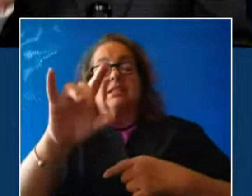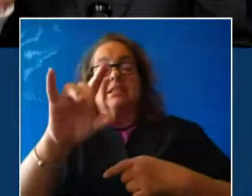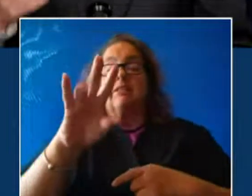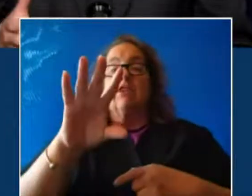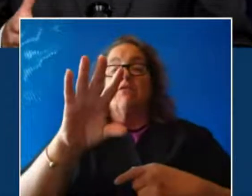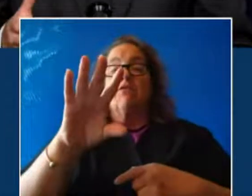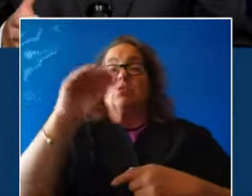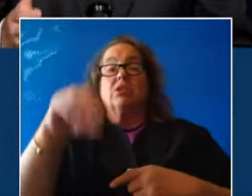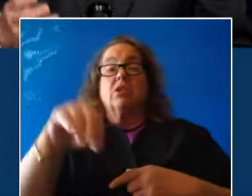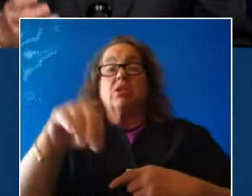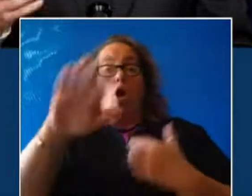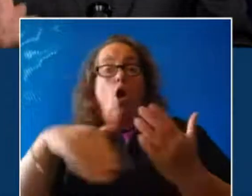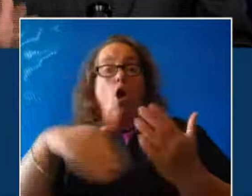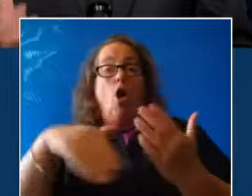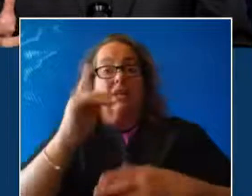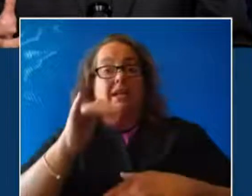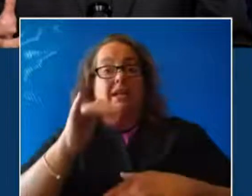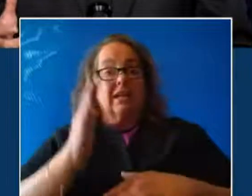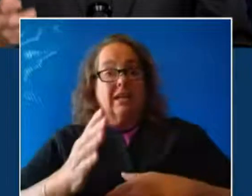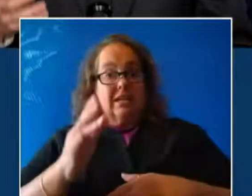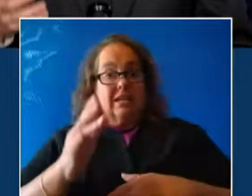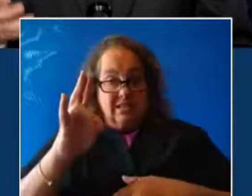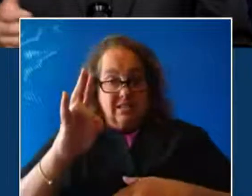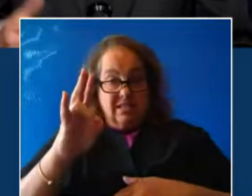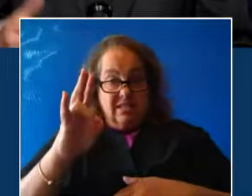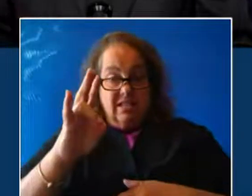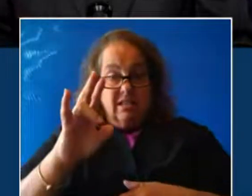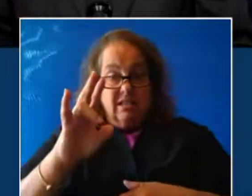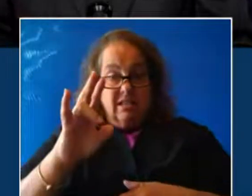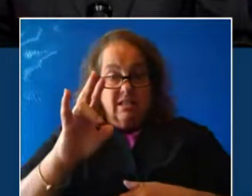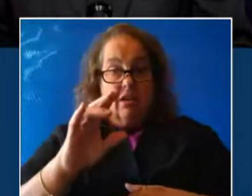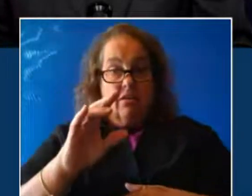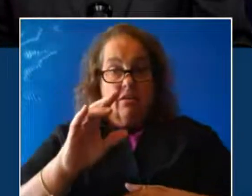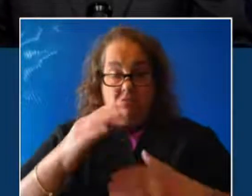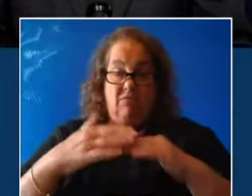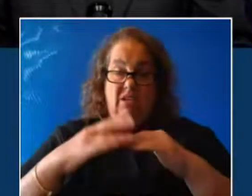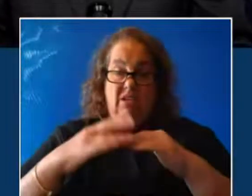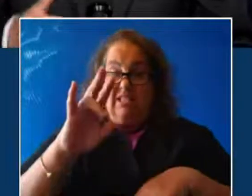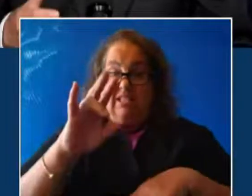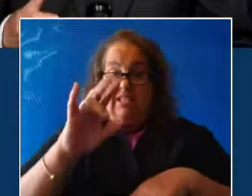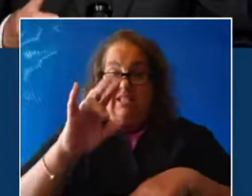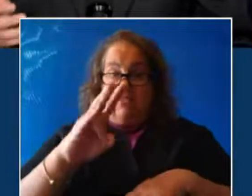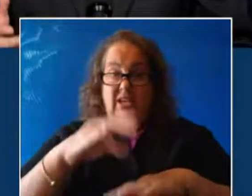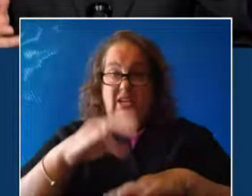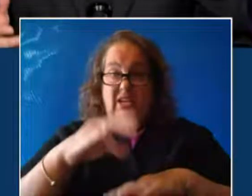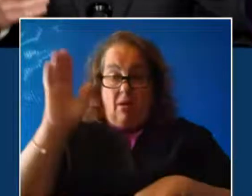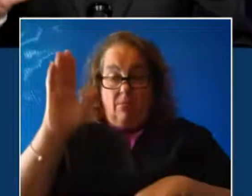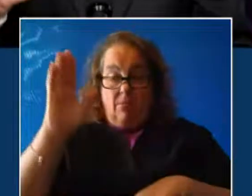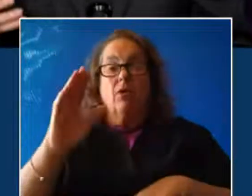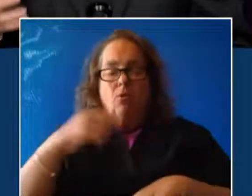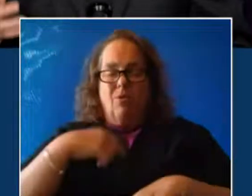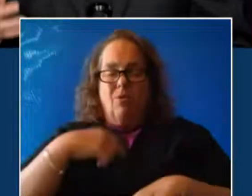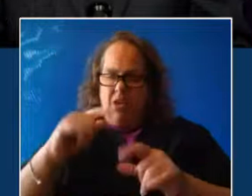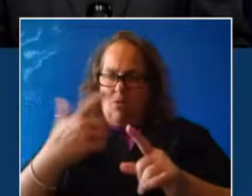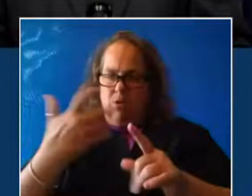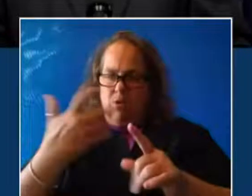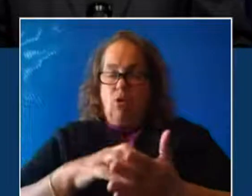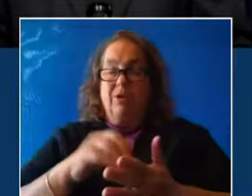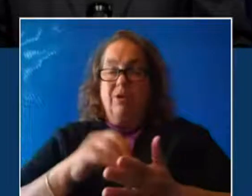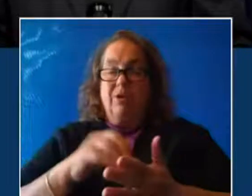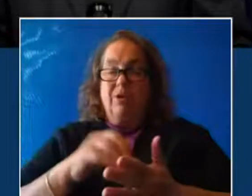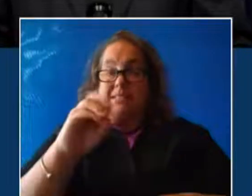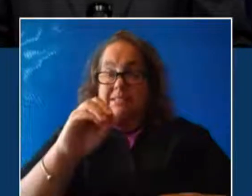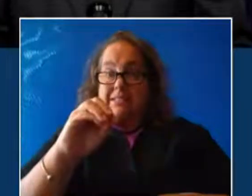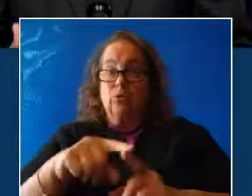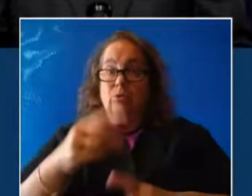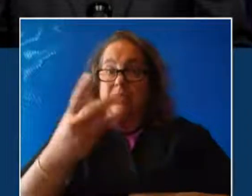vaccinated. It's a good number. We want it to continue to grow, but those are the most vulnerable. 60 to 69, also pretty vulnerable to